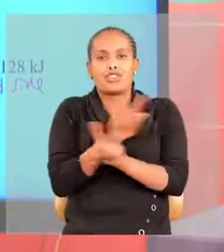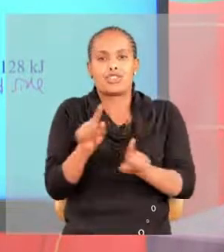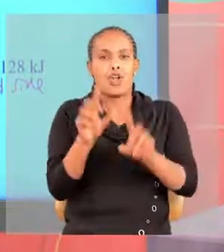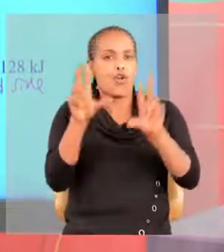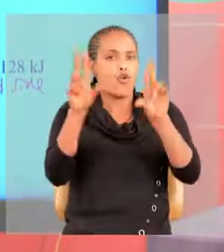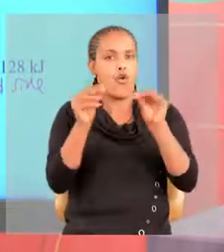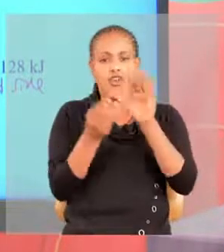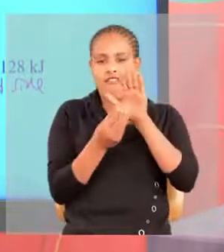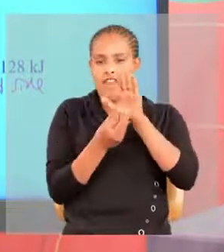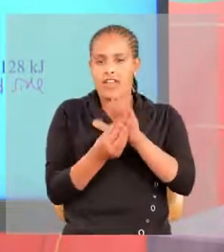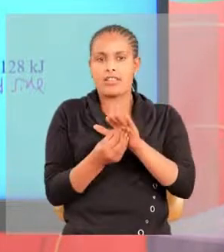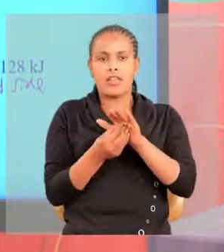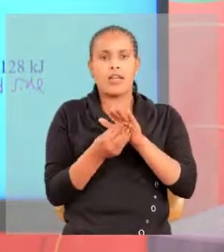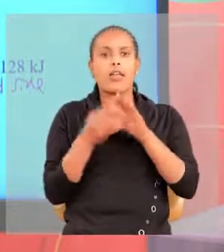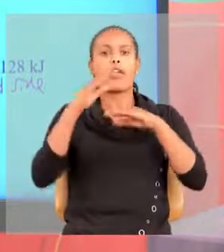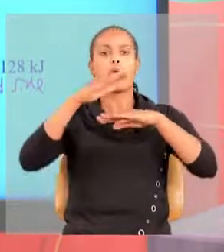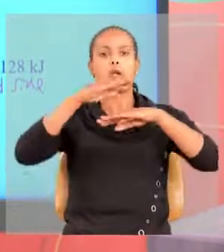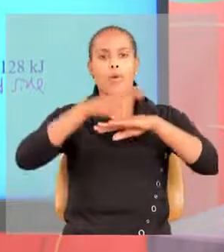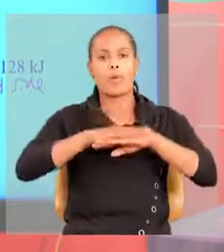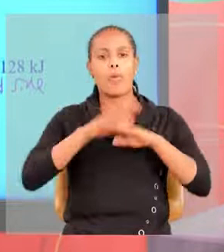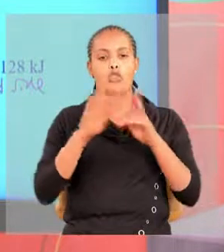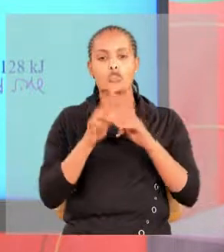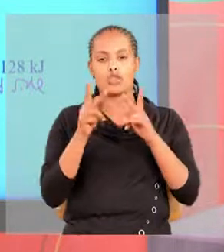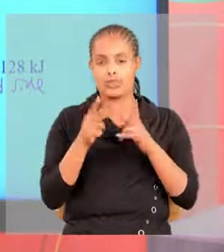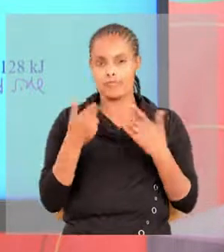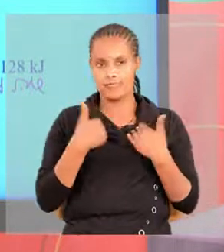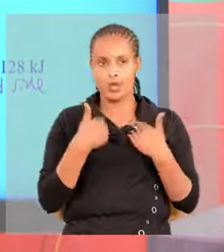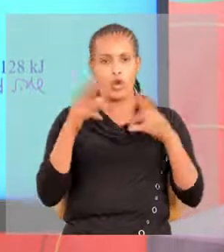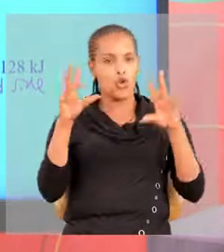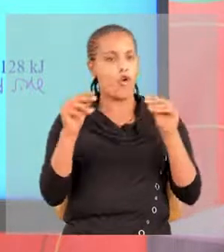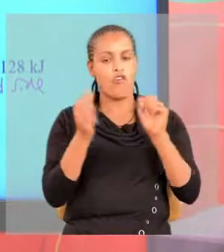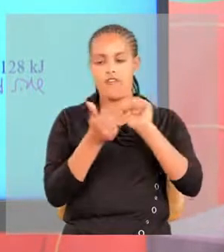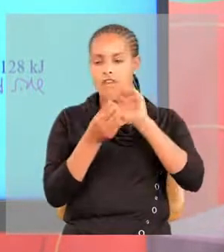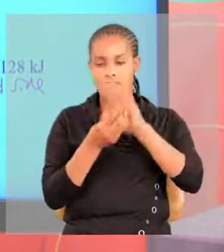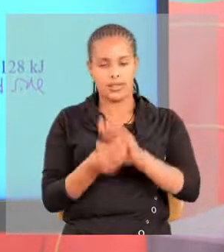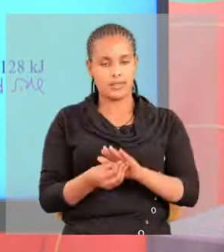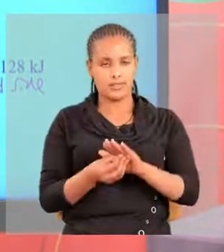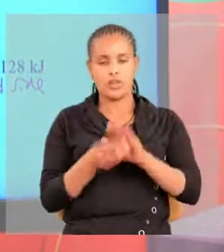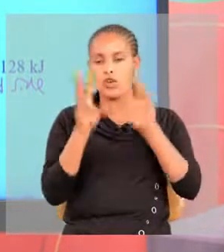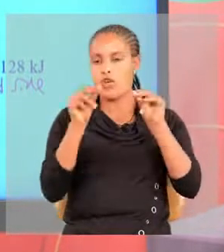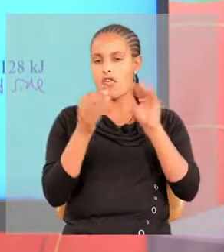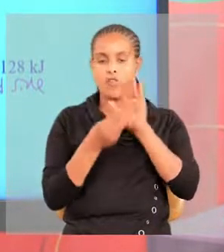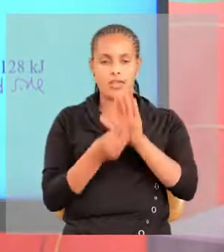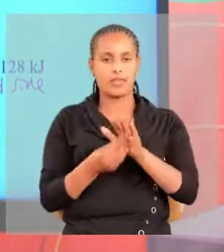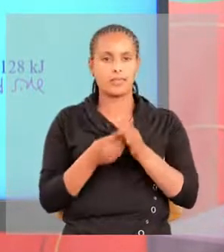No effects on equilibrium position. No effect